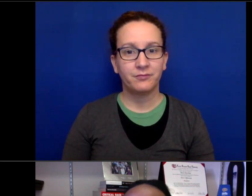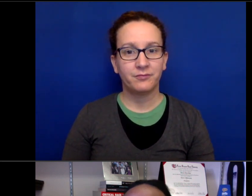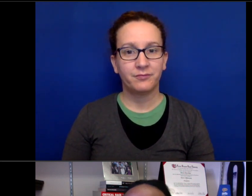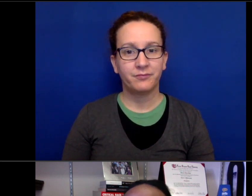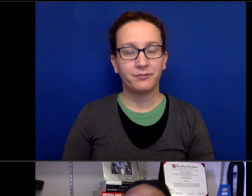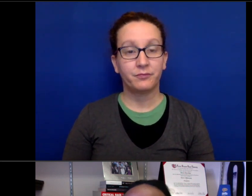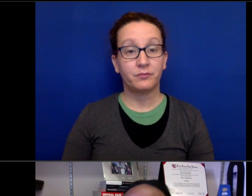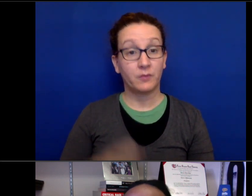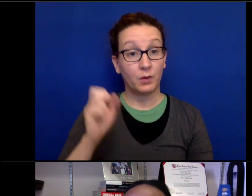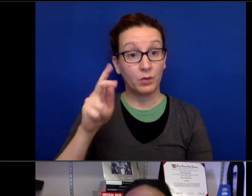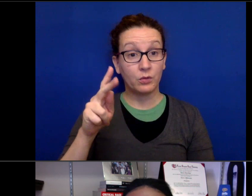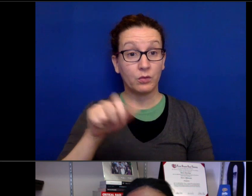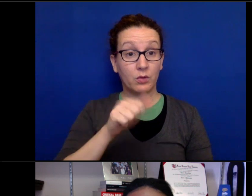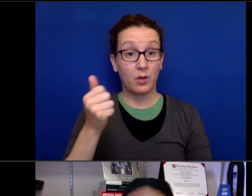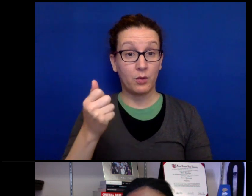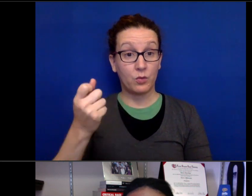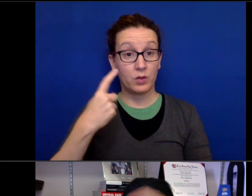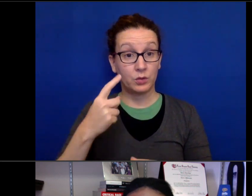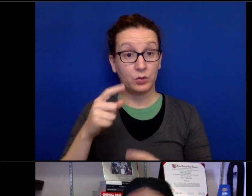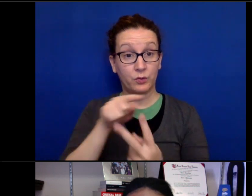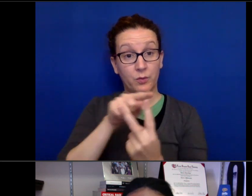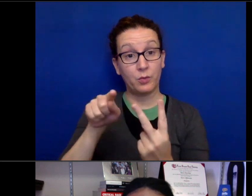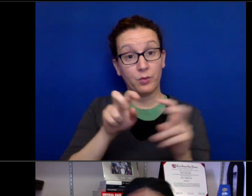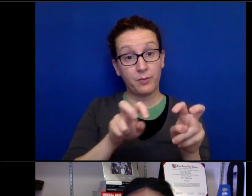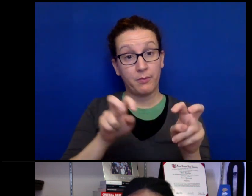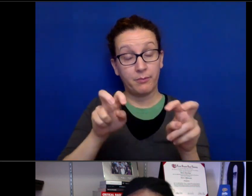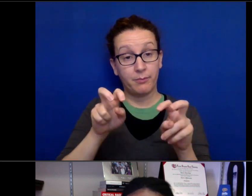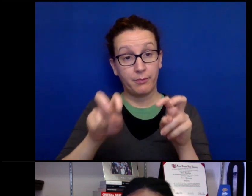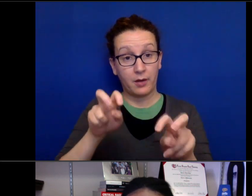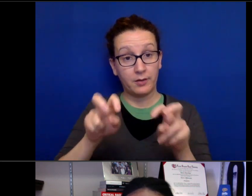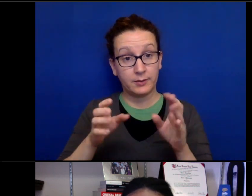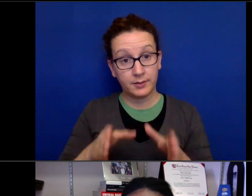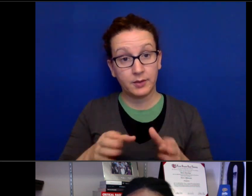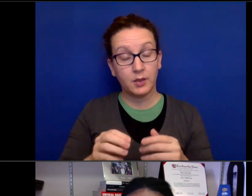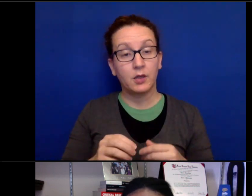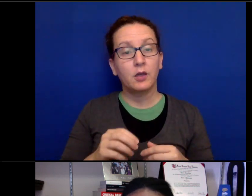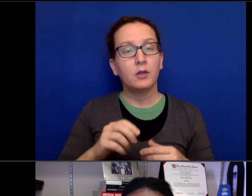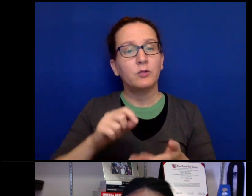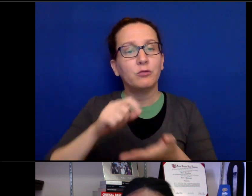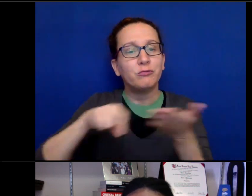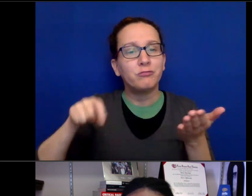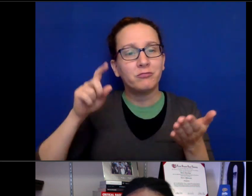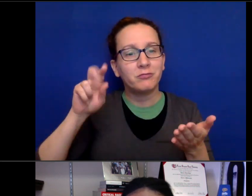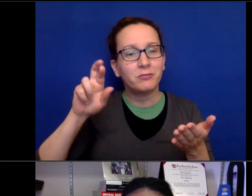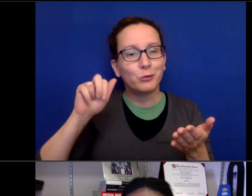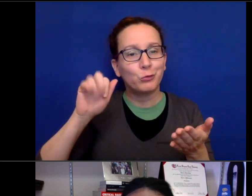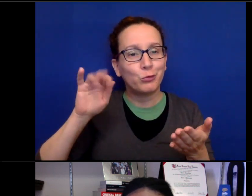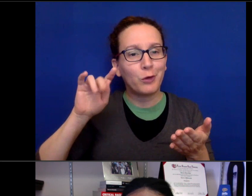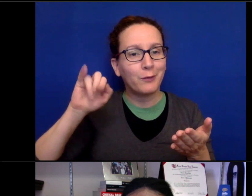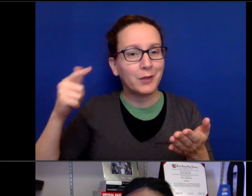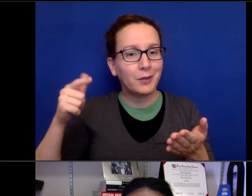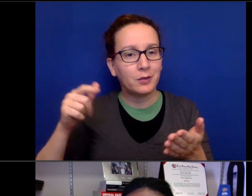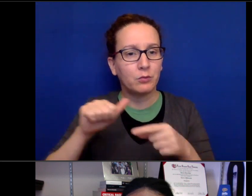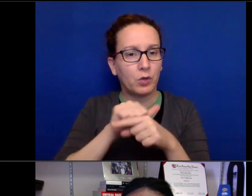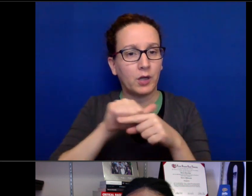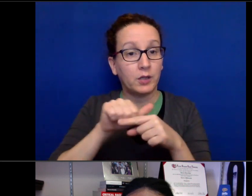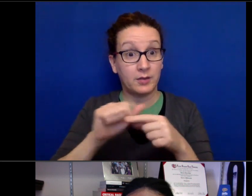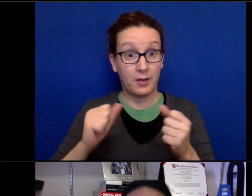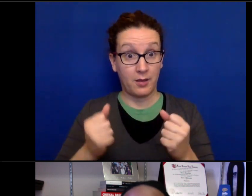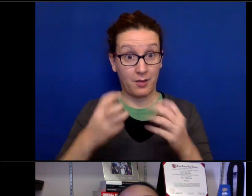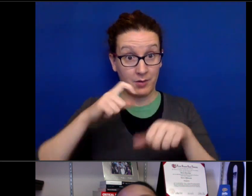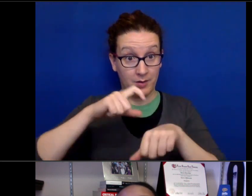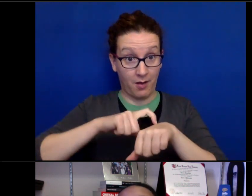Okay, we have another question for both panelists. What are your drafting practices? How many times do you think it's necessary to